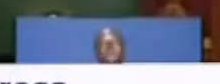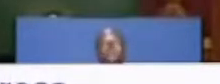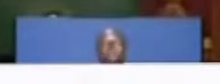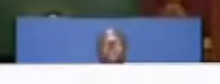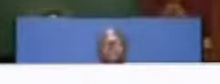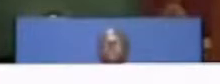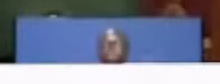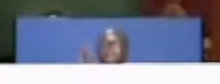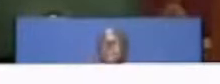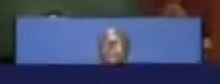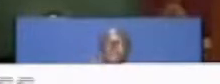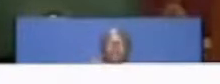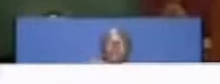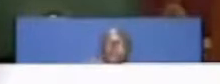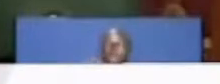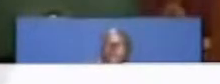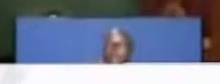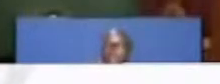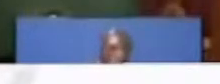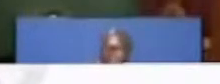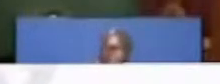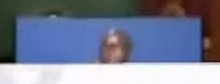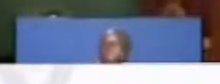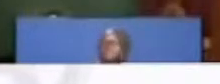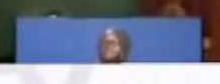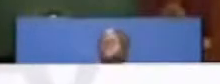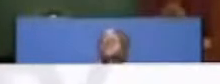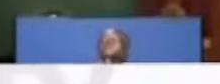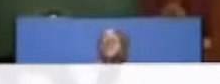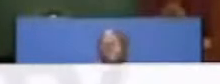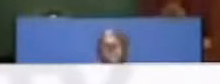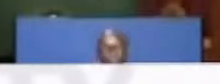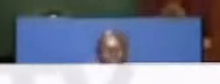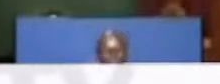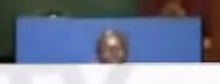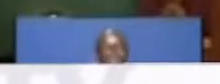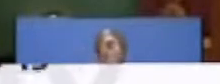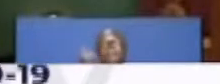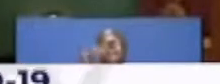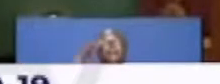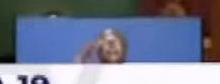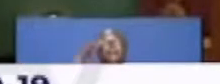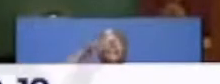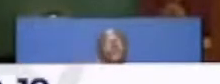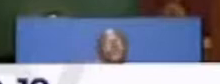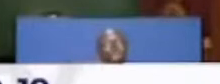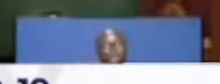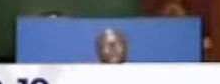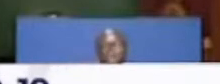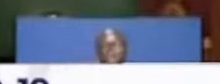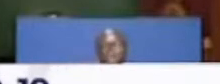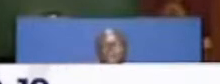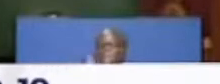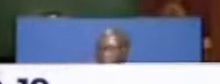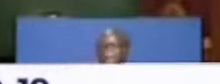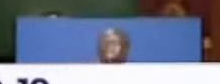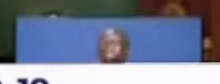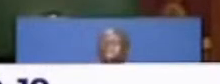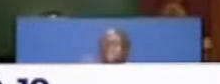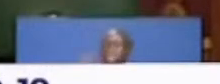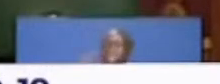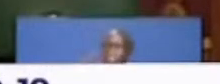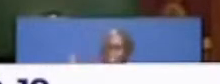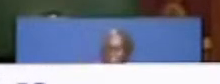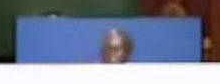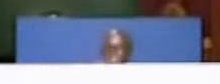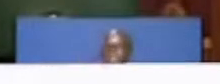given to us, if not in better condition. In this regard, I note with satisfaction